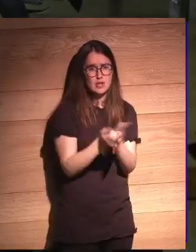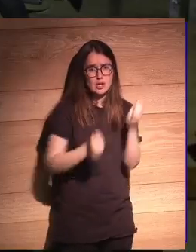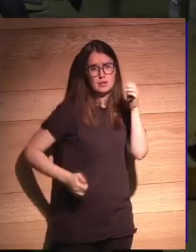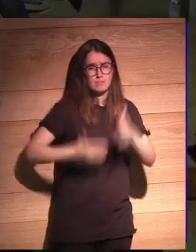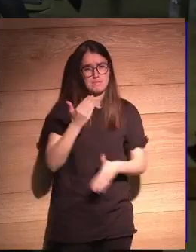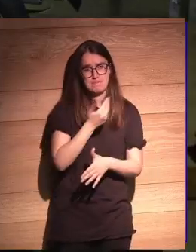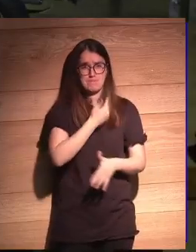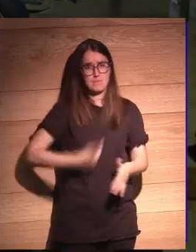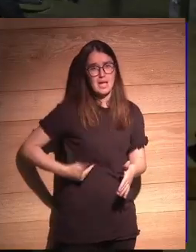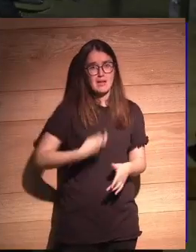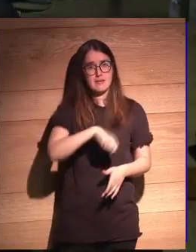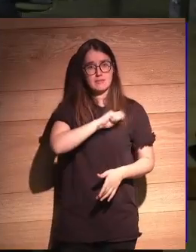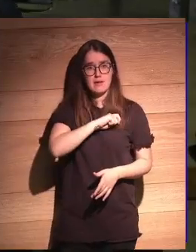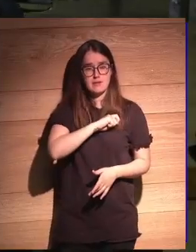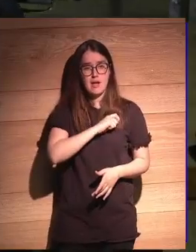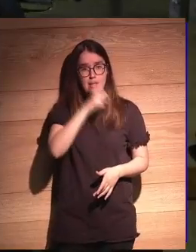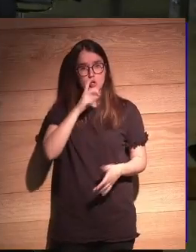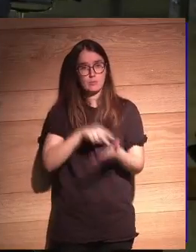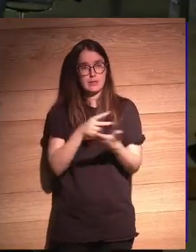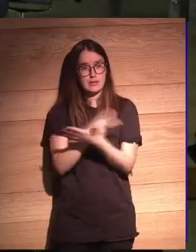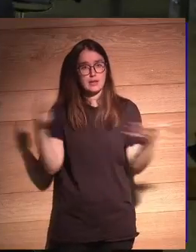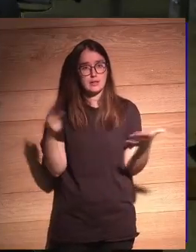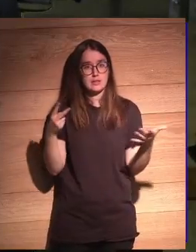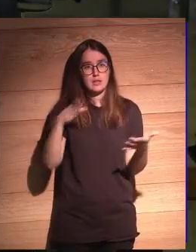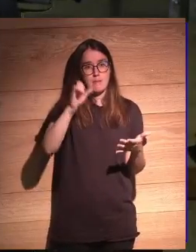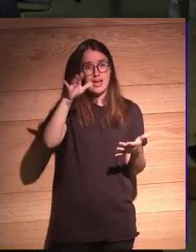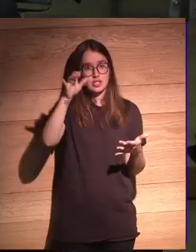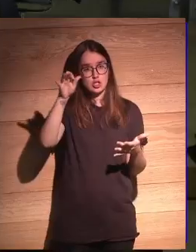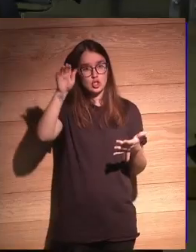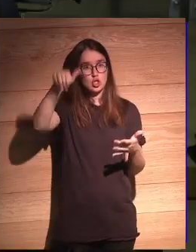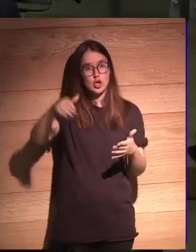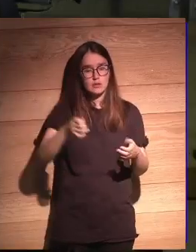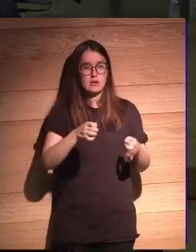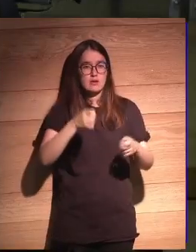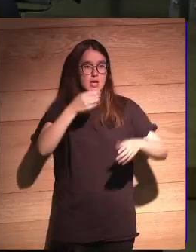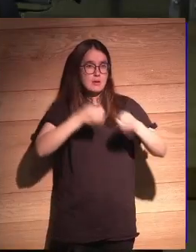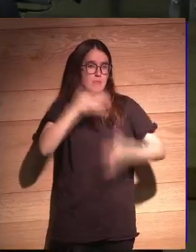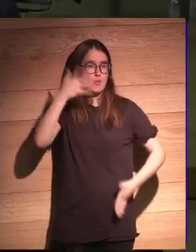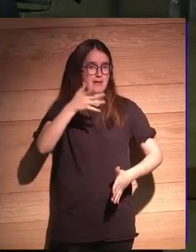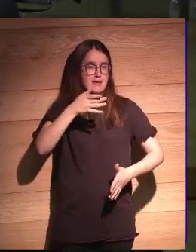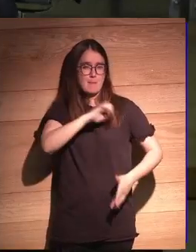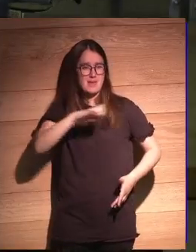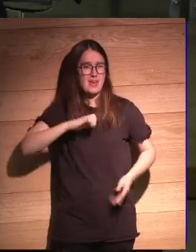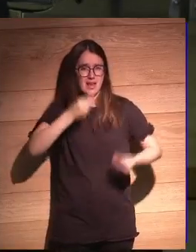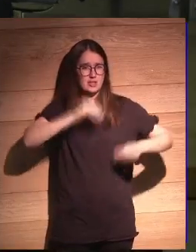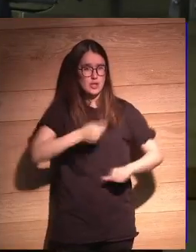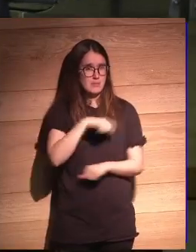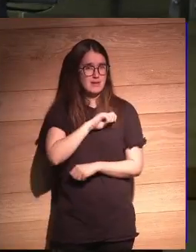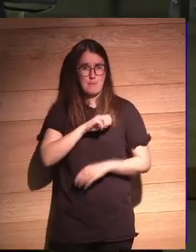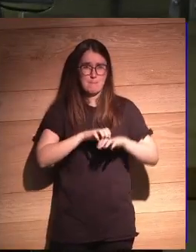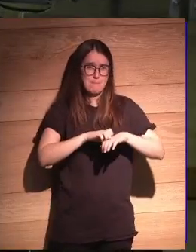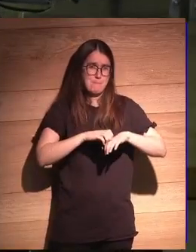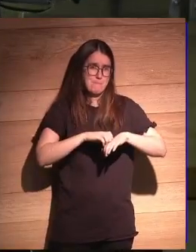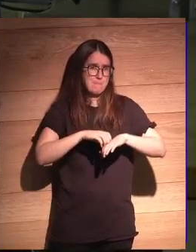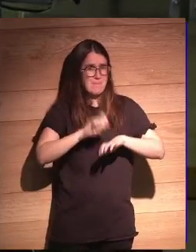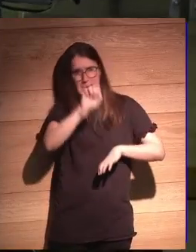international investment of real estate in Spain. 2018, Blaston has the largest private